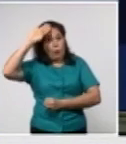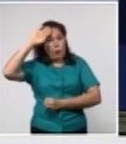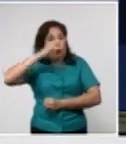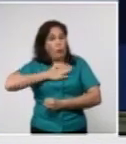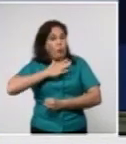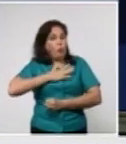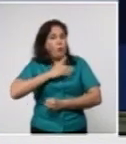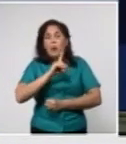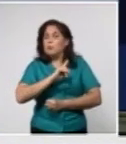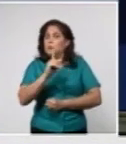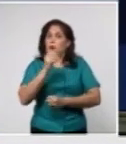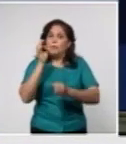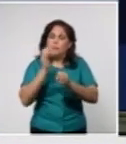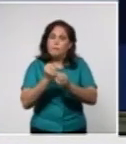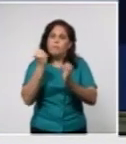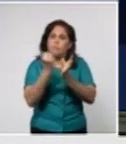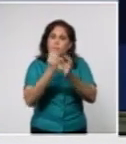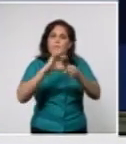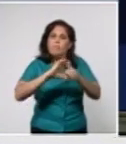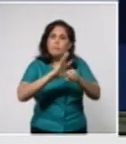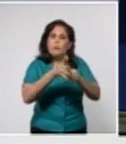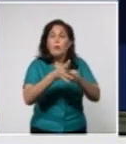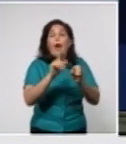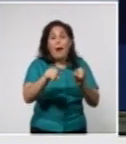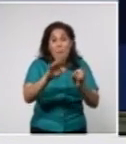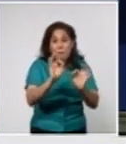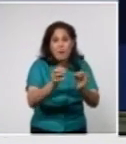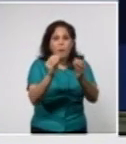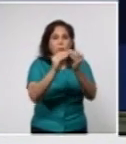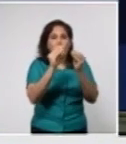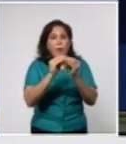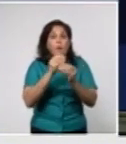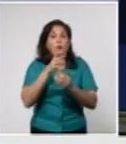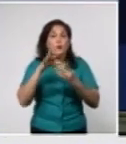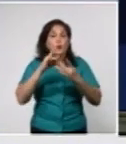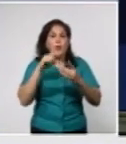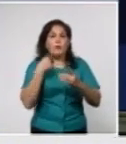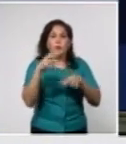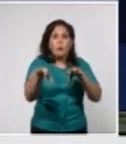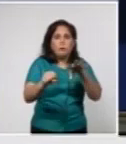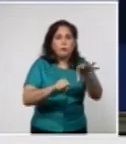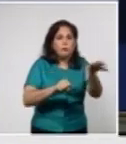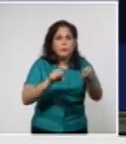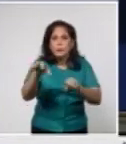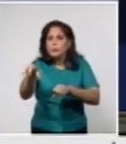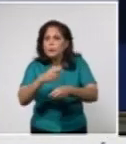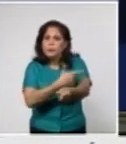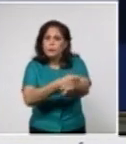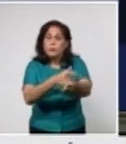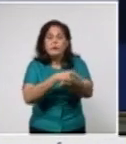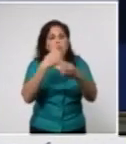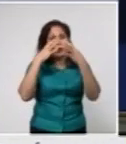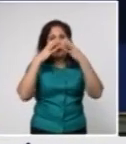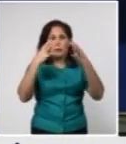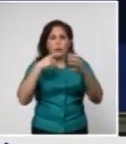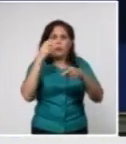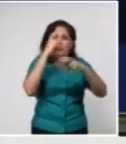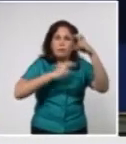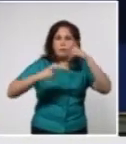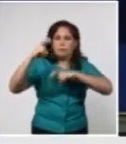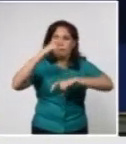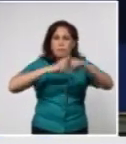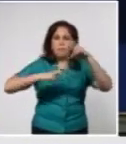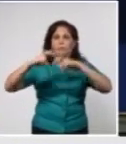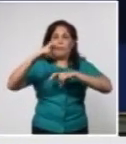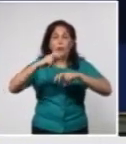that are under surveillance, they would have not been identified and would have been spreading the disease in the community.